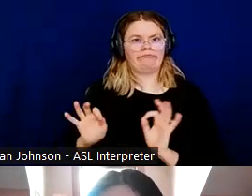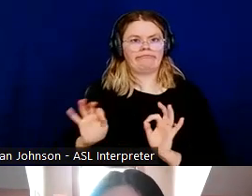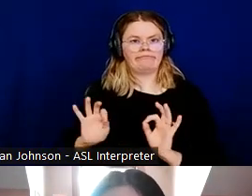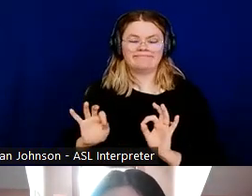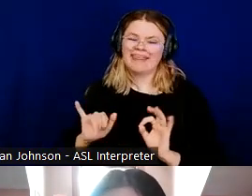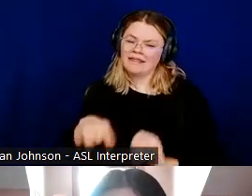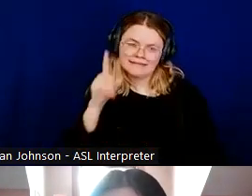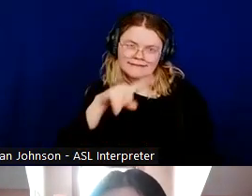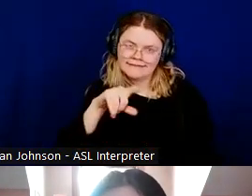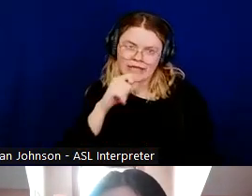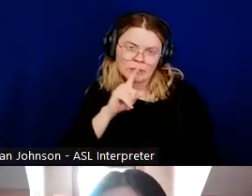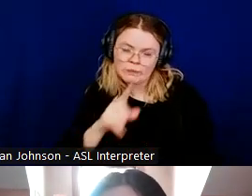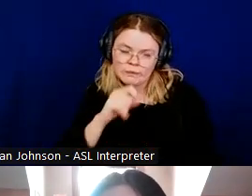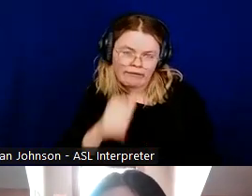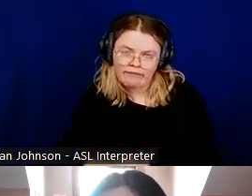true.